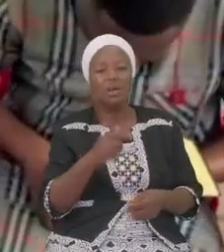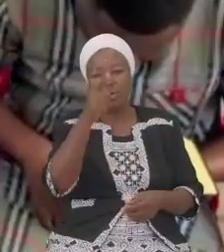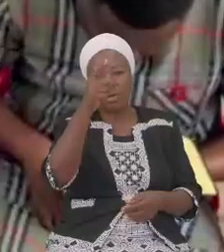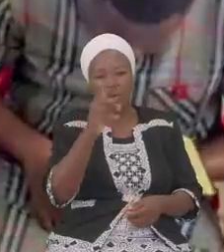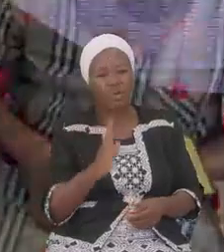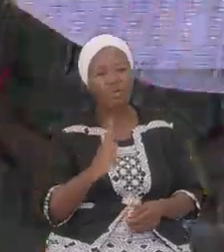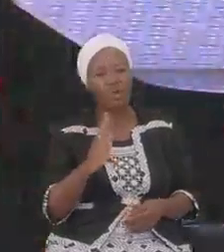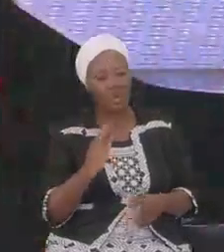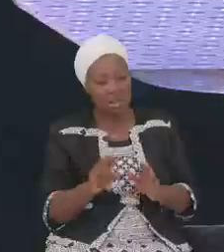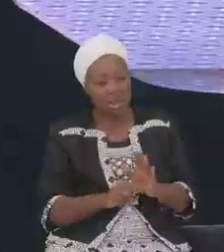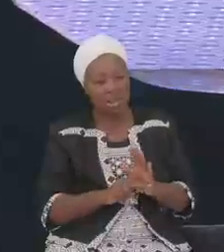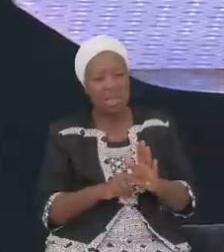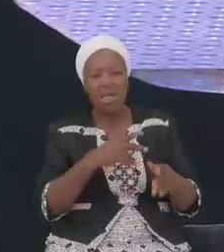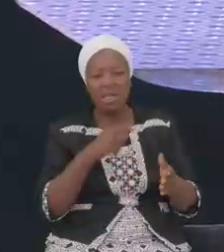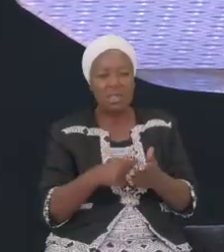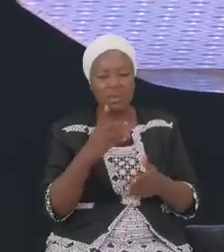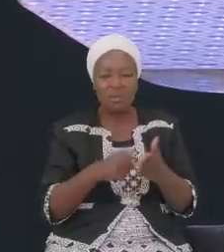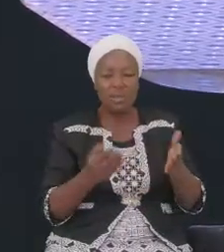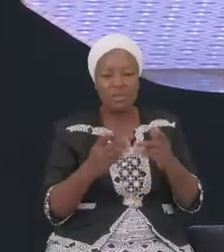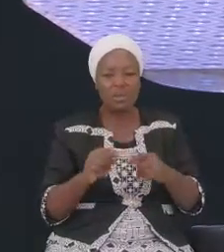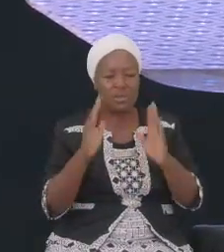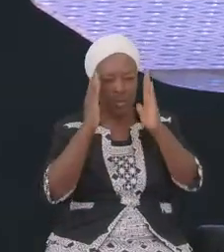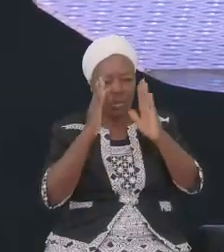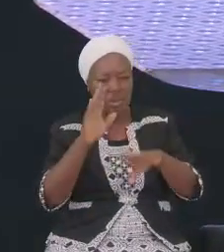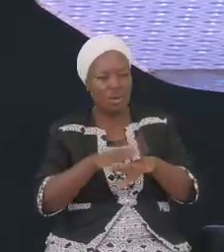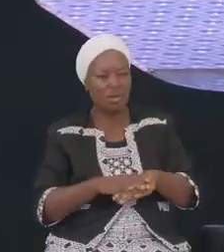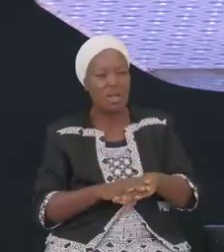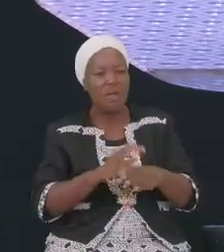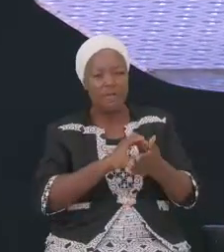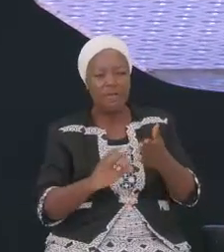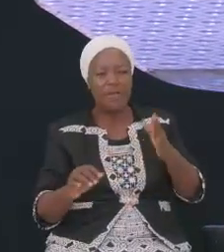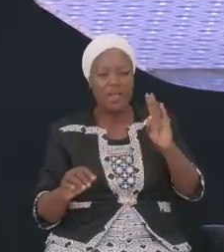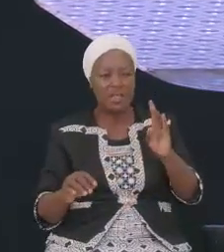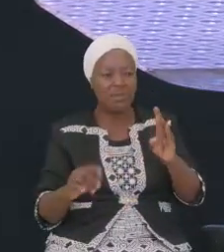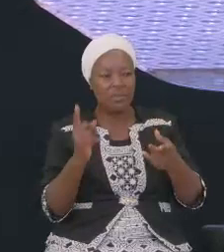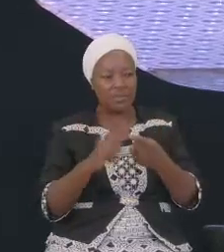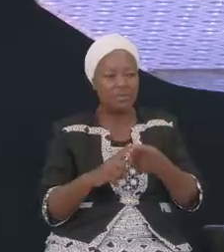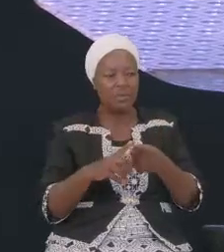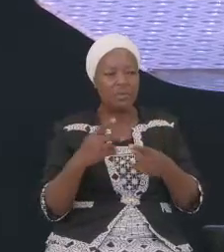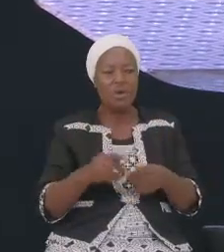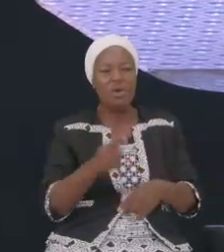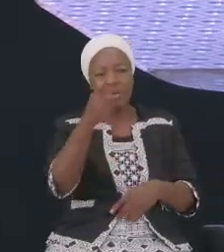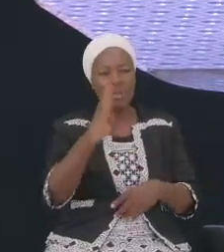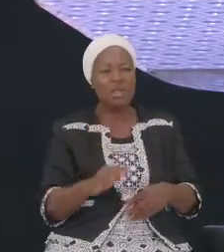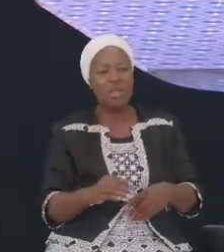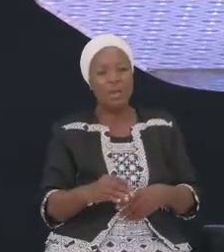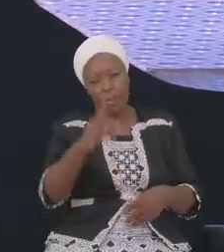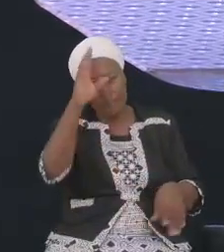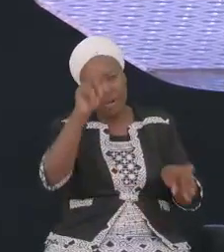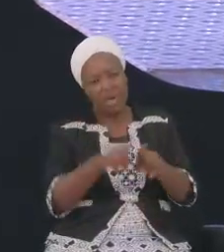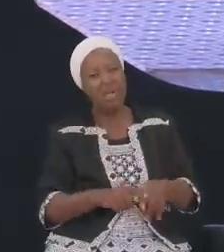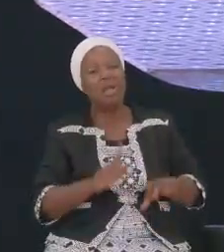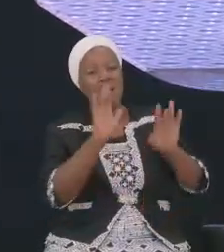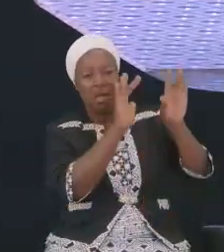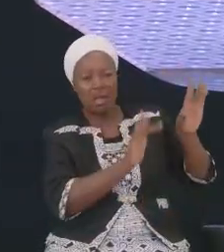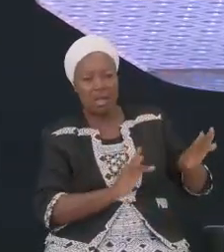us to concentrate on. And in verse 7, he tells us, and to godliness, brotherly kindness, that